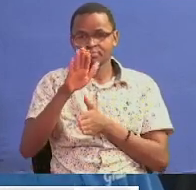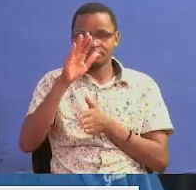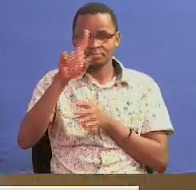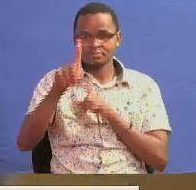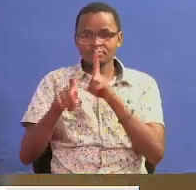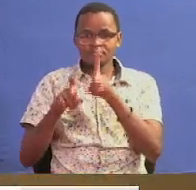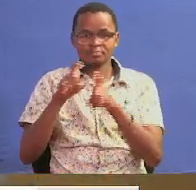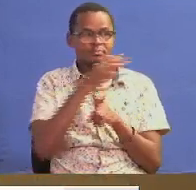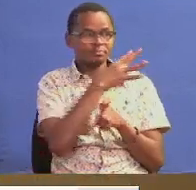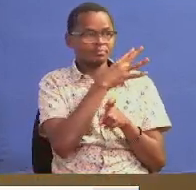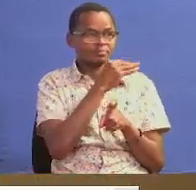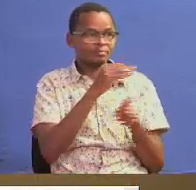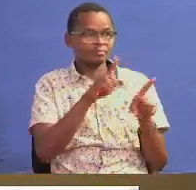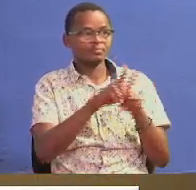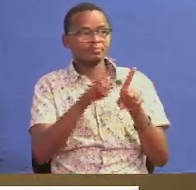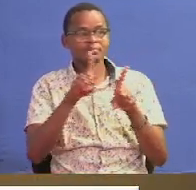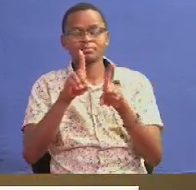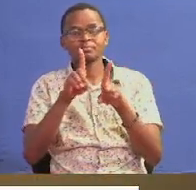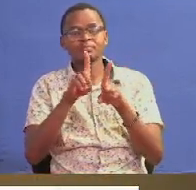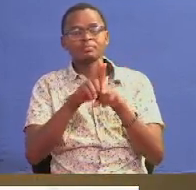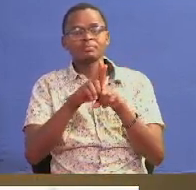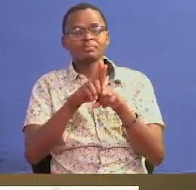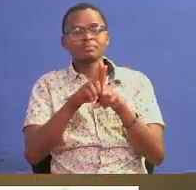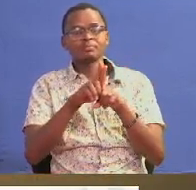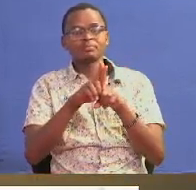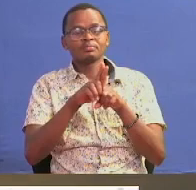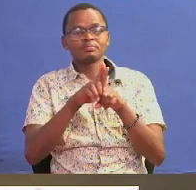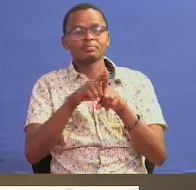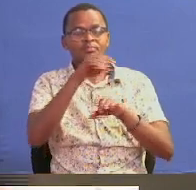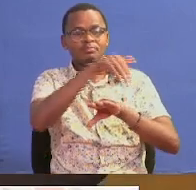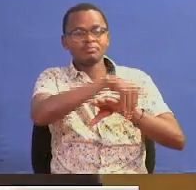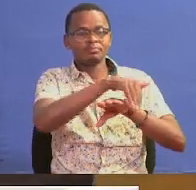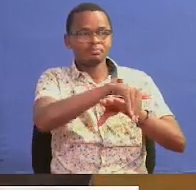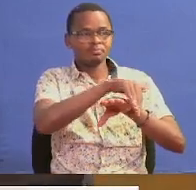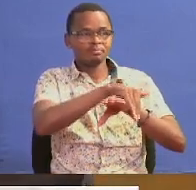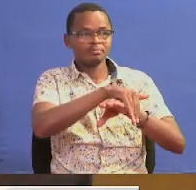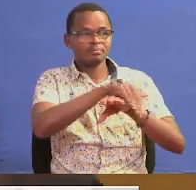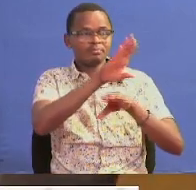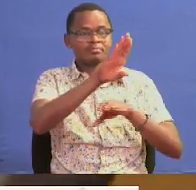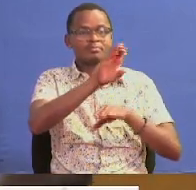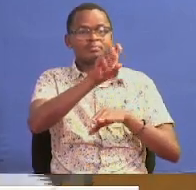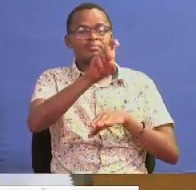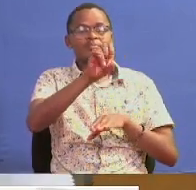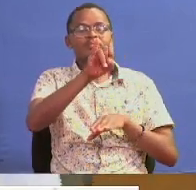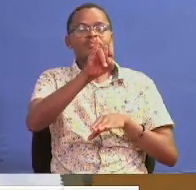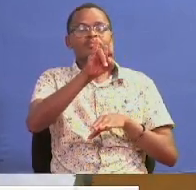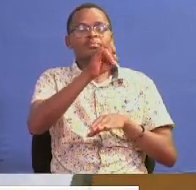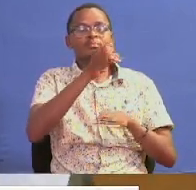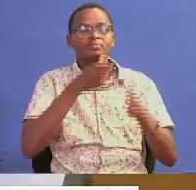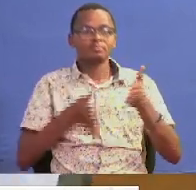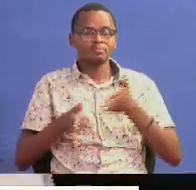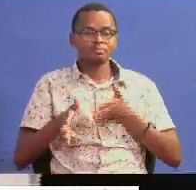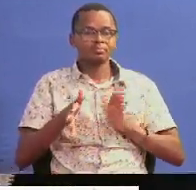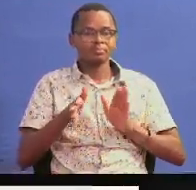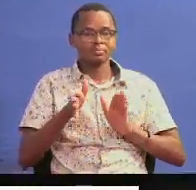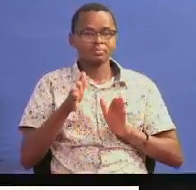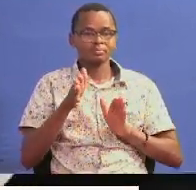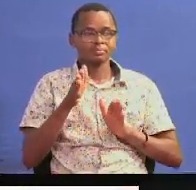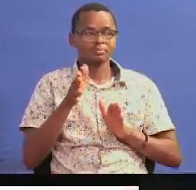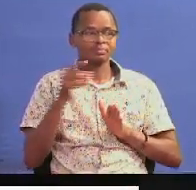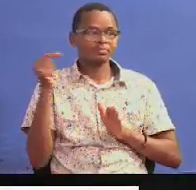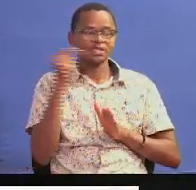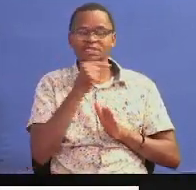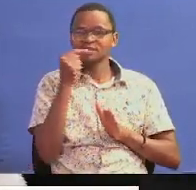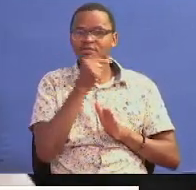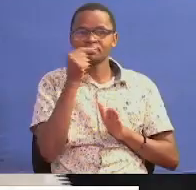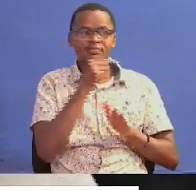their exams. And we were also able to donate some sanitary towels, some boxers and panties, and a toothbrush and a